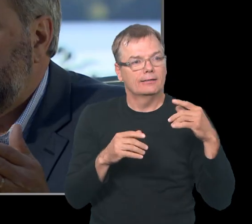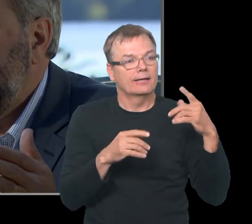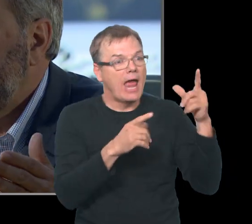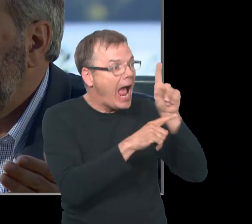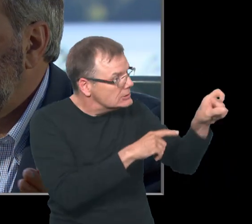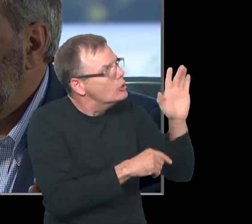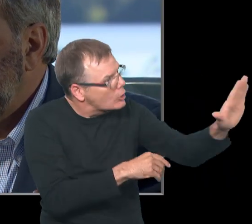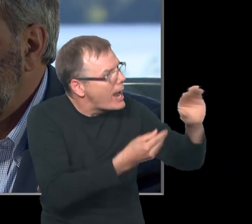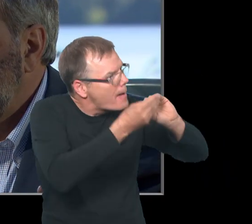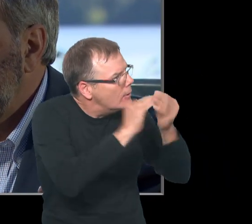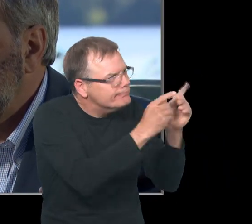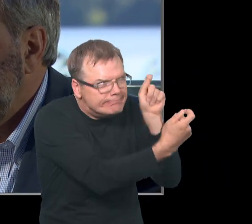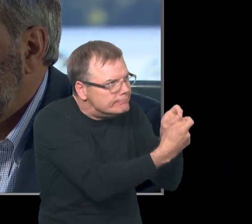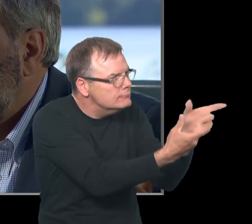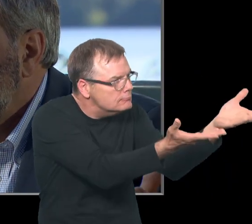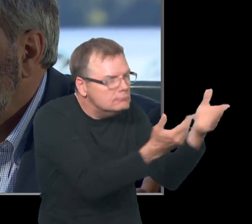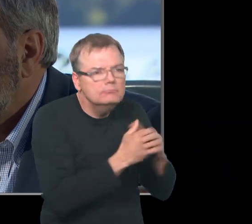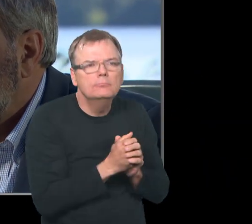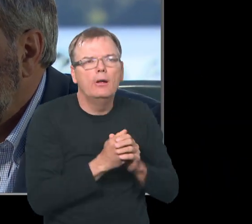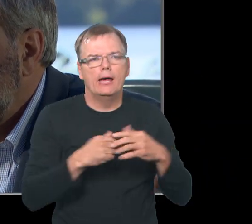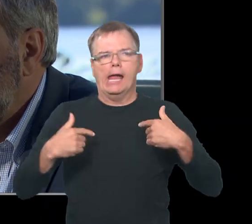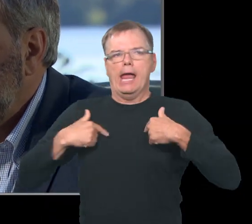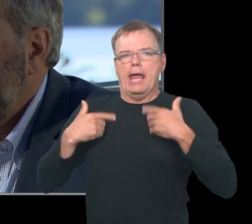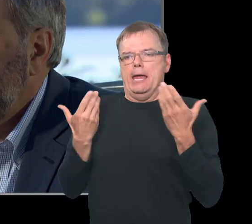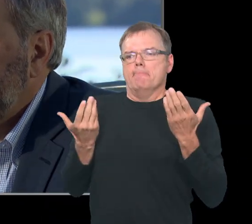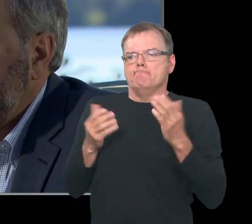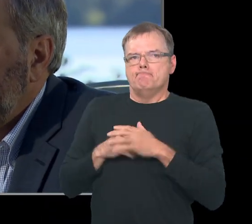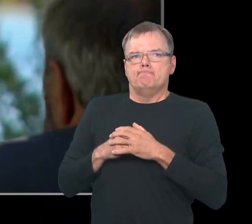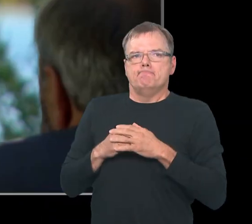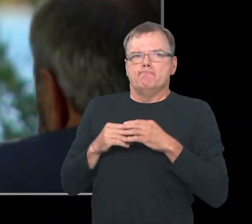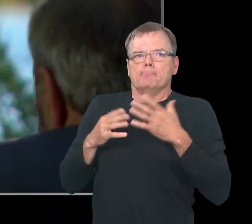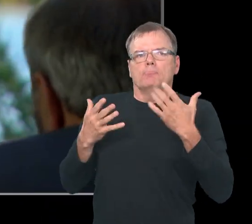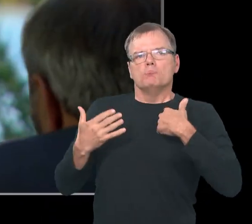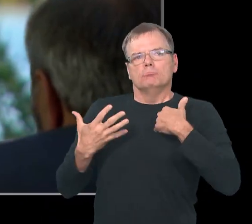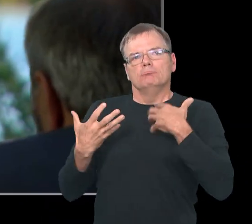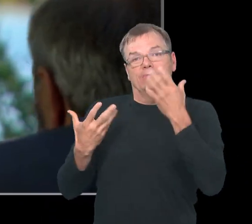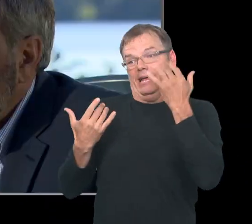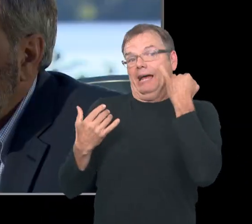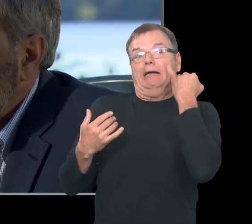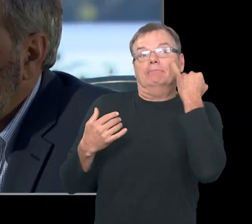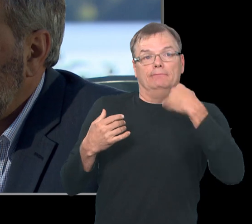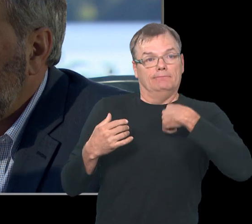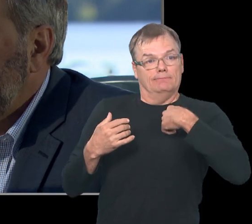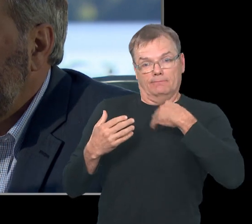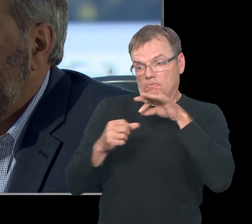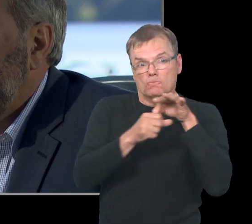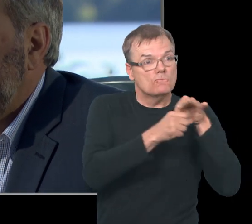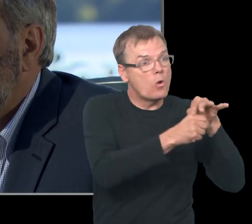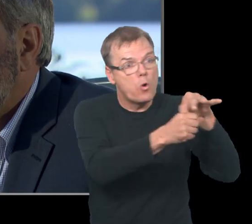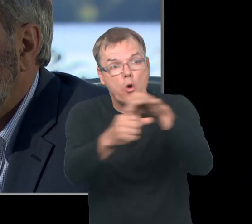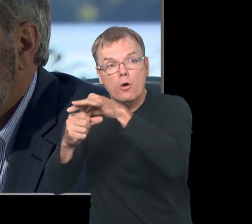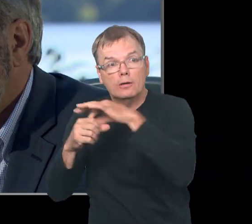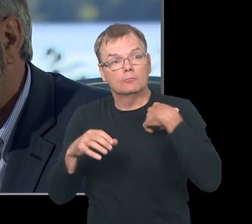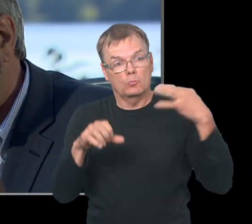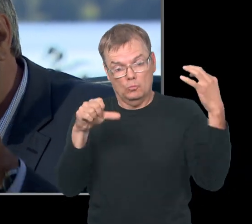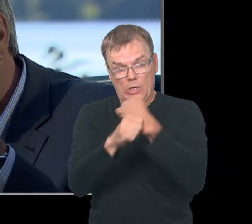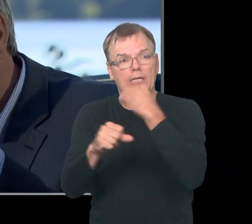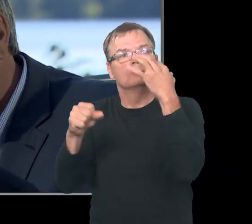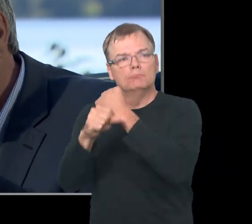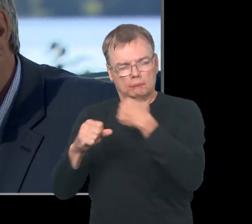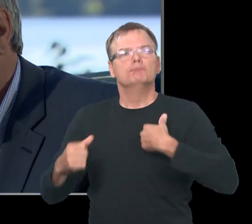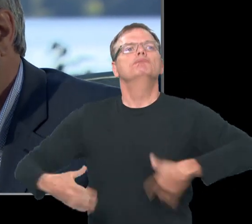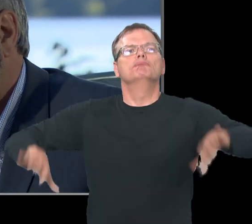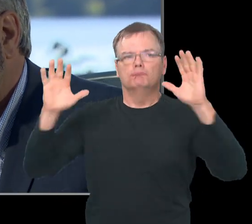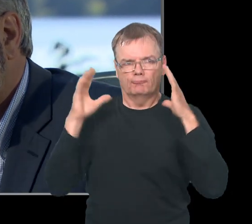What I'm saying is that the side that wins, wins. That's the rule in a democracy. That's 50.1 or more. That's right? The rule in a democracy. Those are the rules we played by in 1980. Those